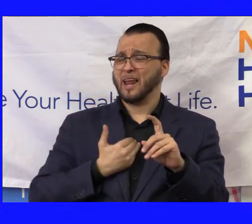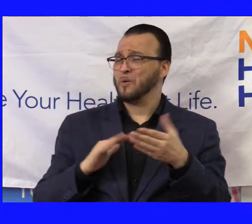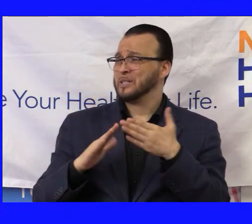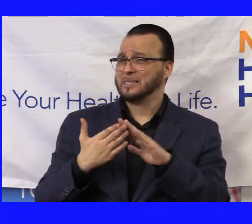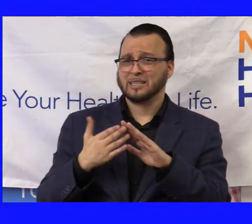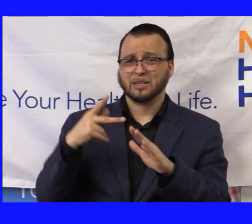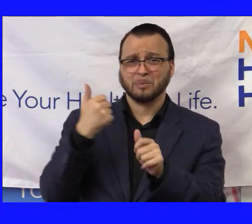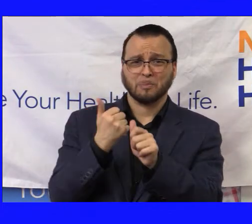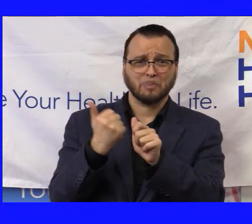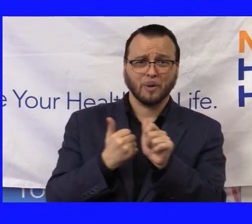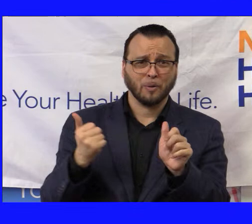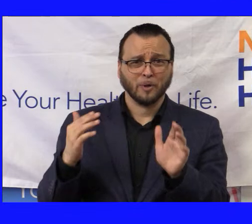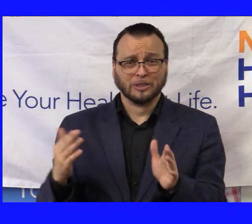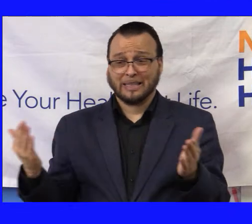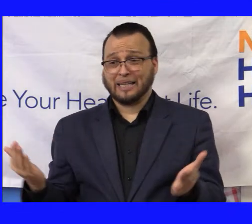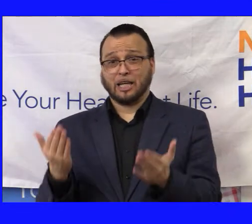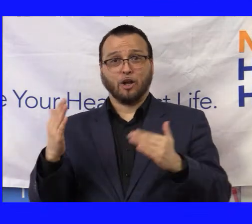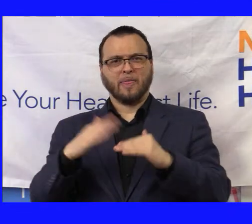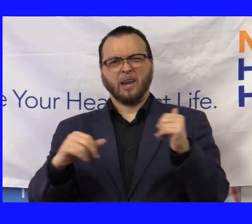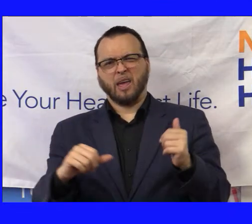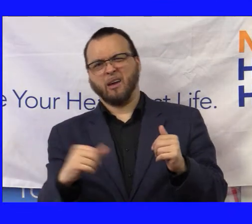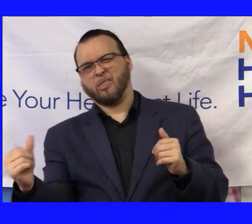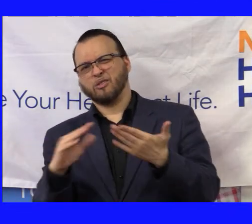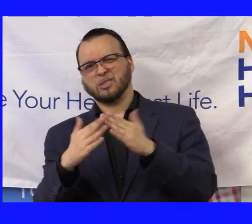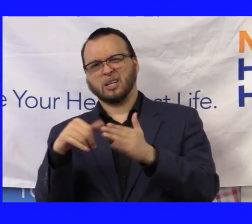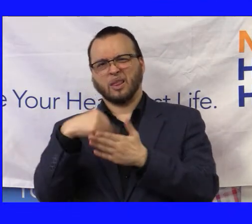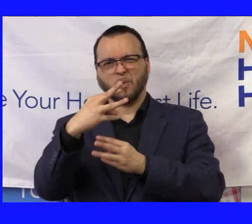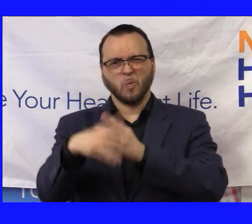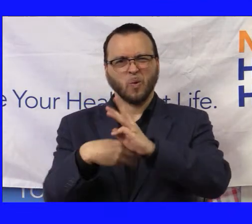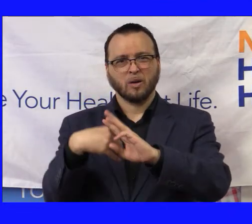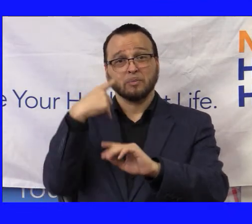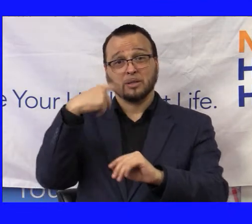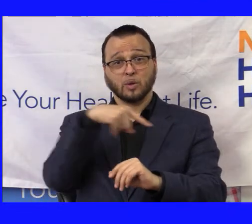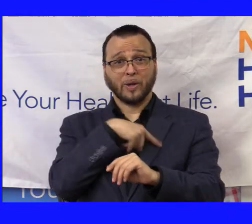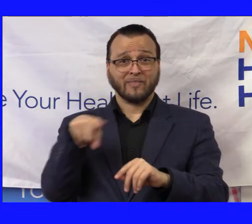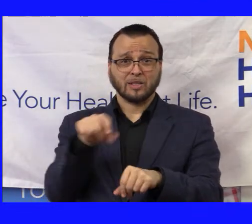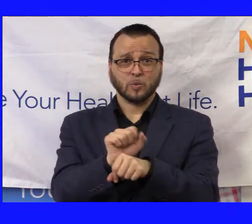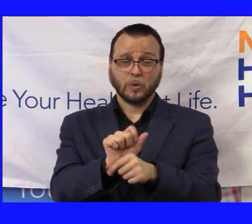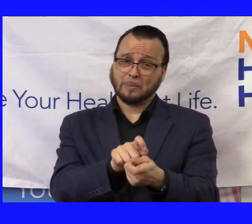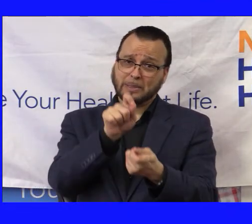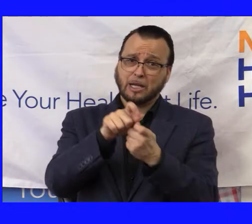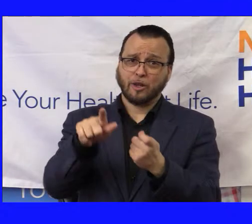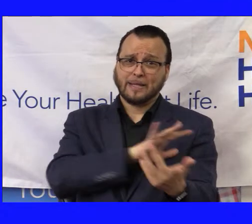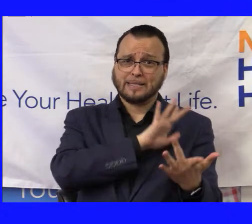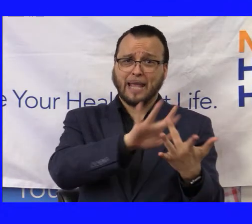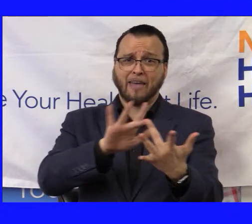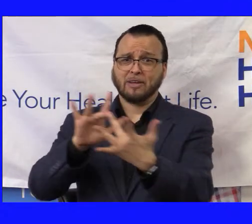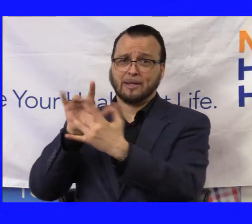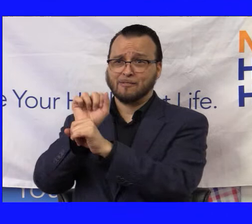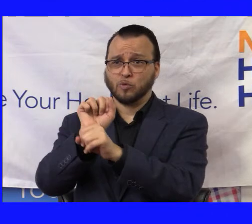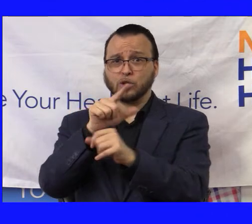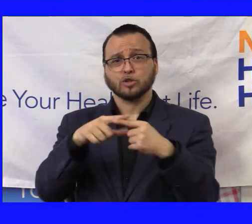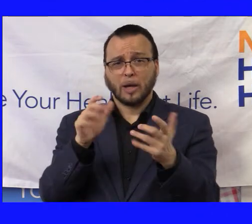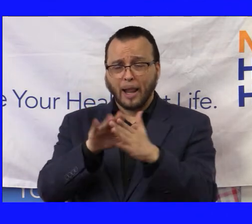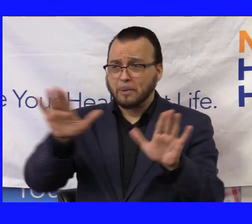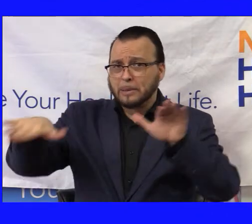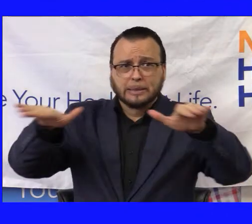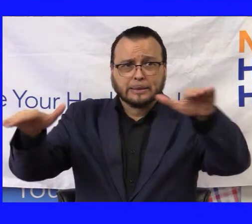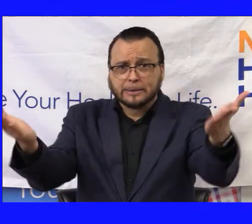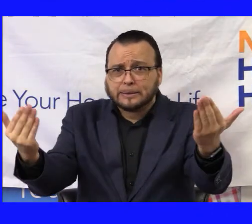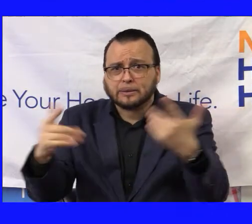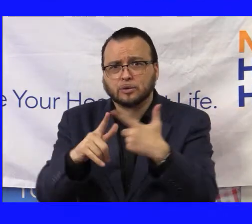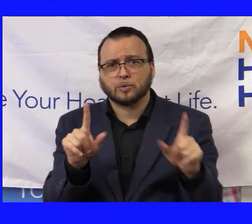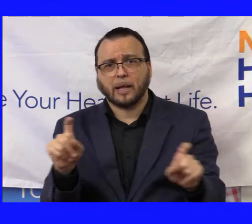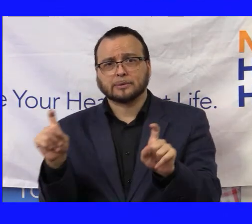world. And it's because we have these efforts, in particular this canvassing effort, to get the word out and to help people to come in and get tested. We've